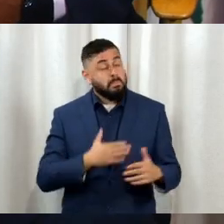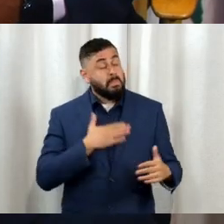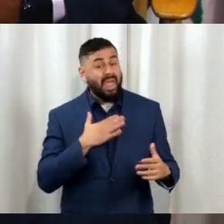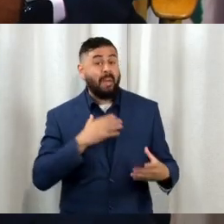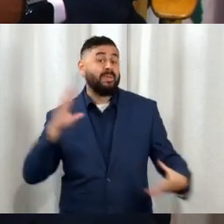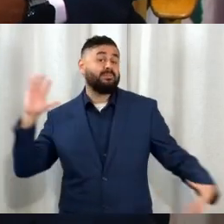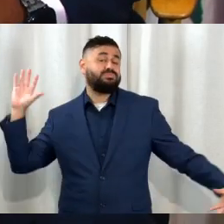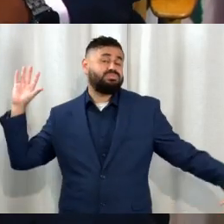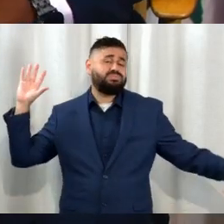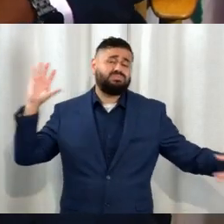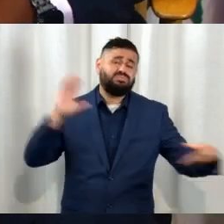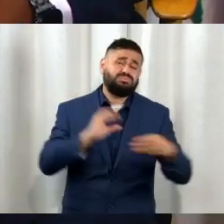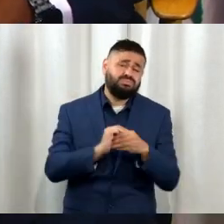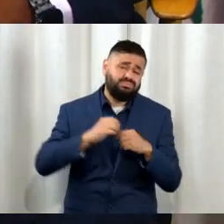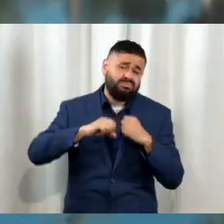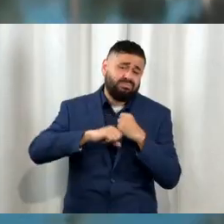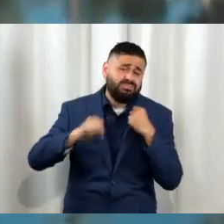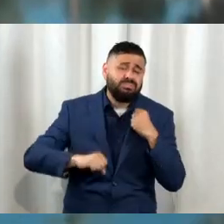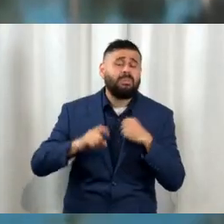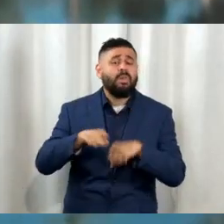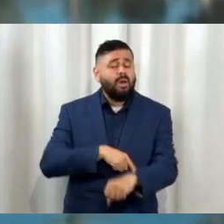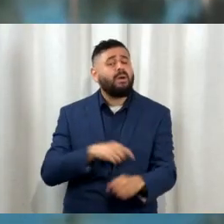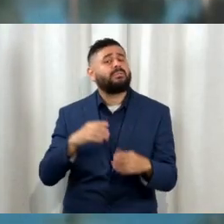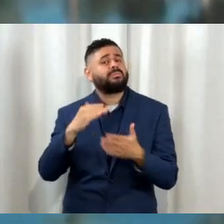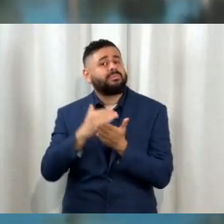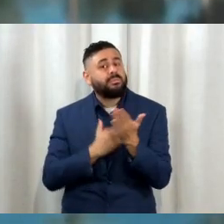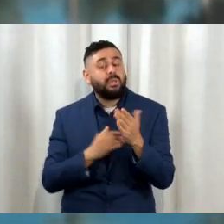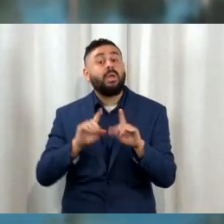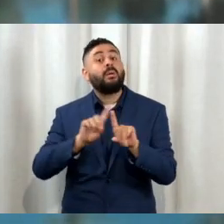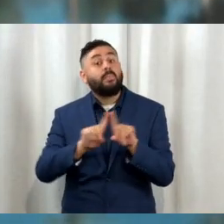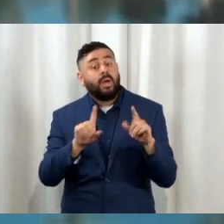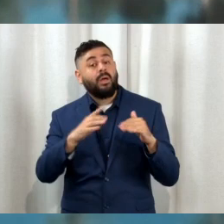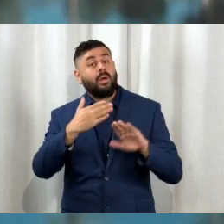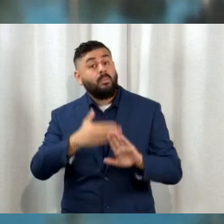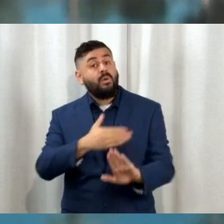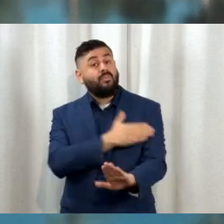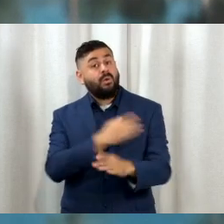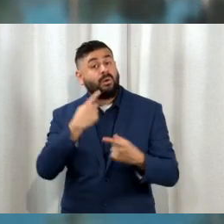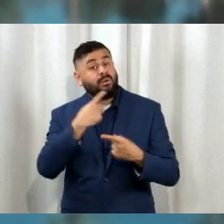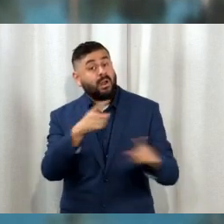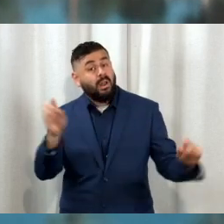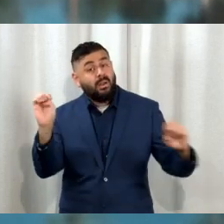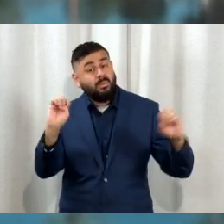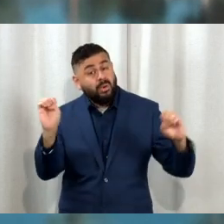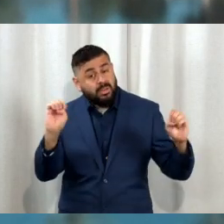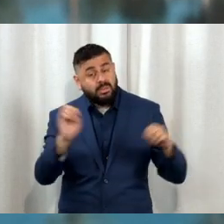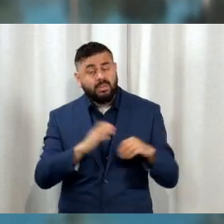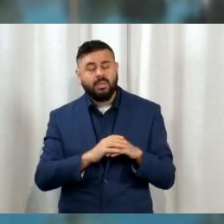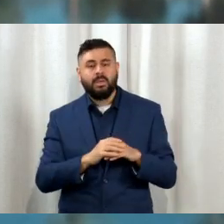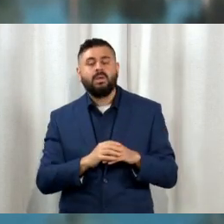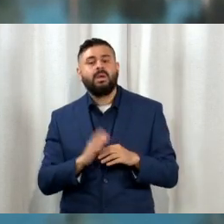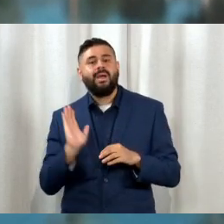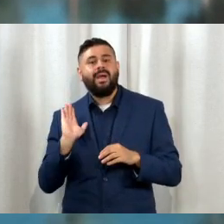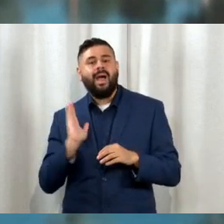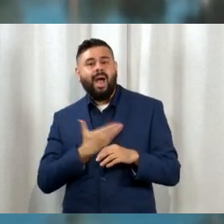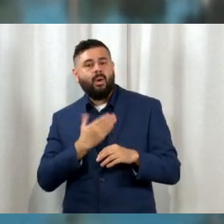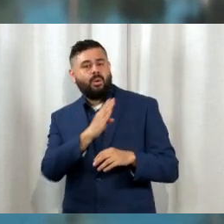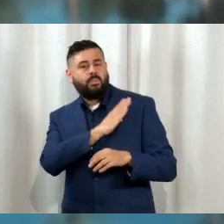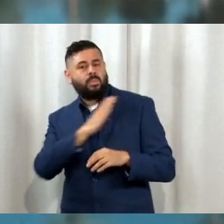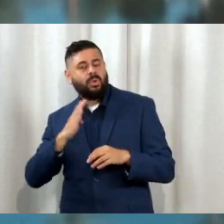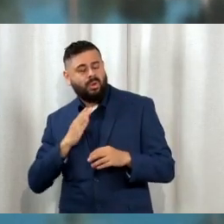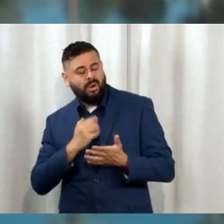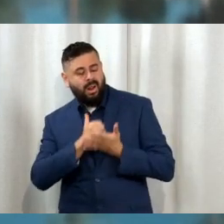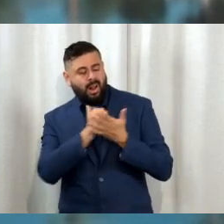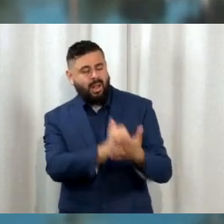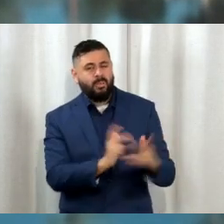long list, but just some of the highlights. So even before we did our emergency, our Homeless Services Bureau had been directly working to break